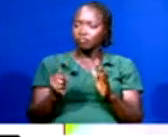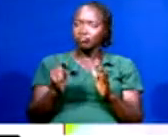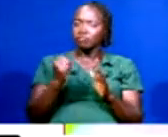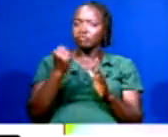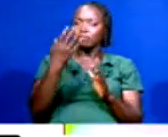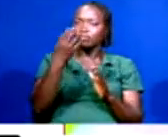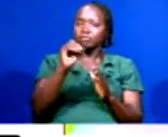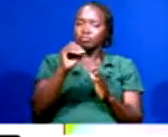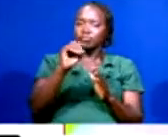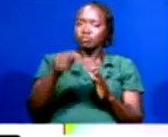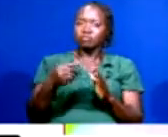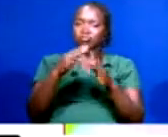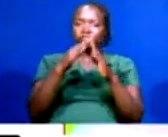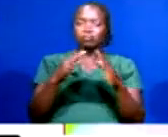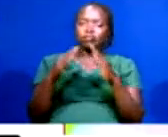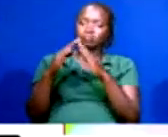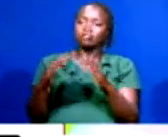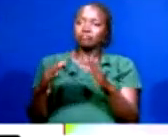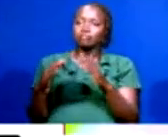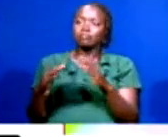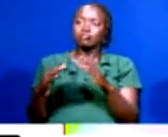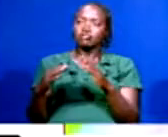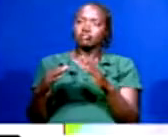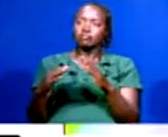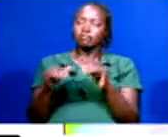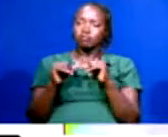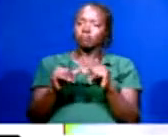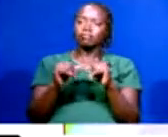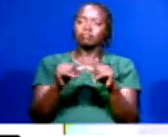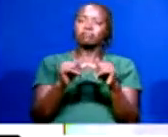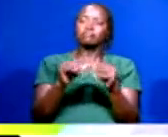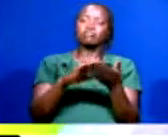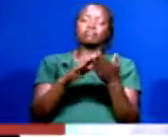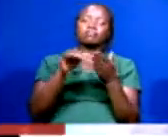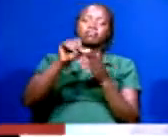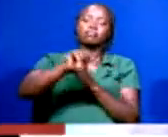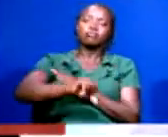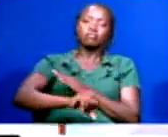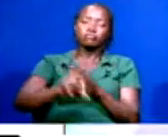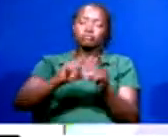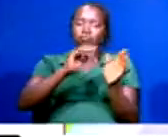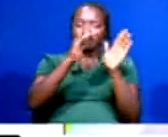550,000 households. And it will continue becoming even worse as we approach